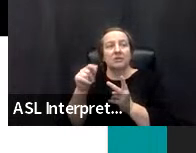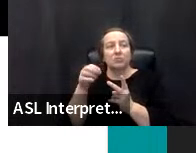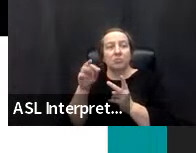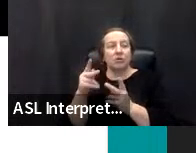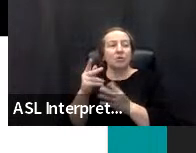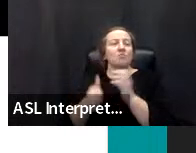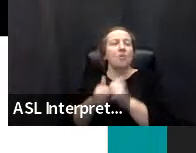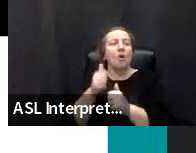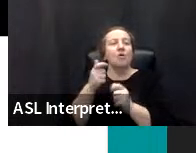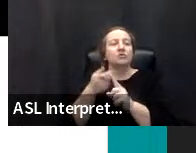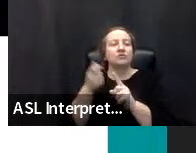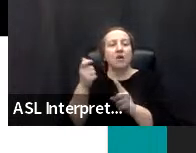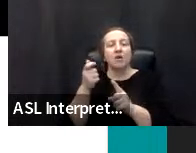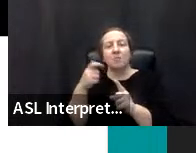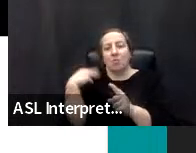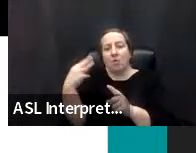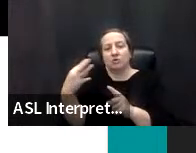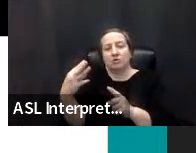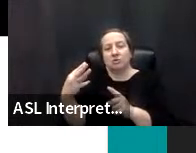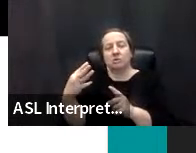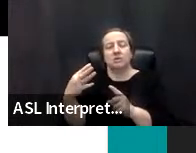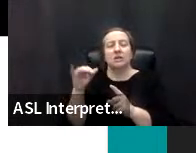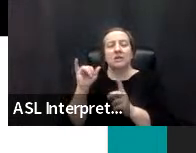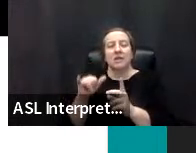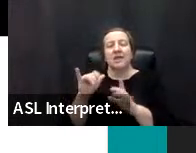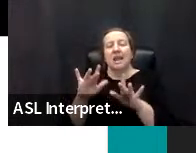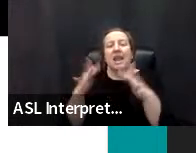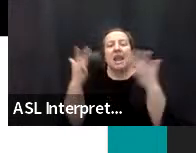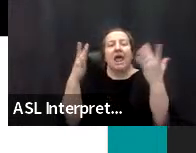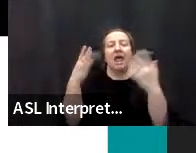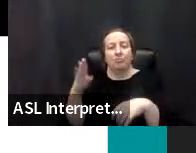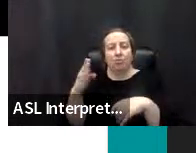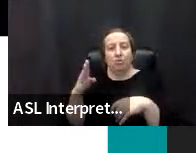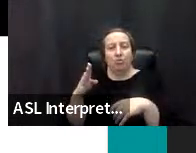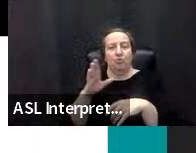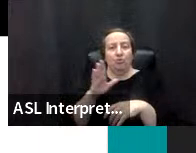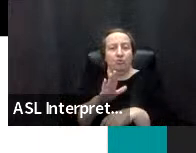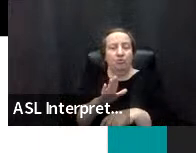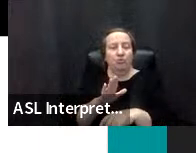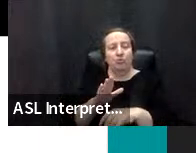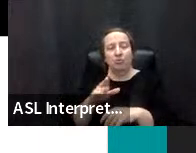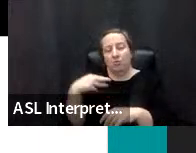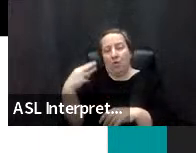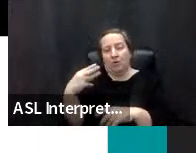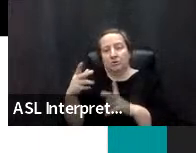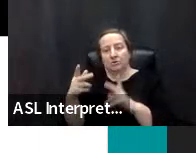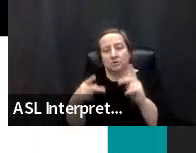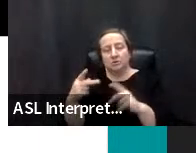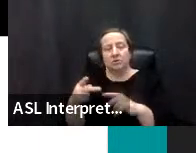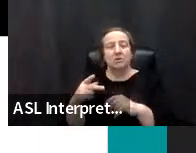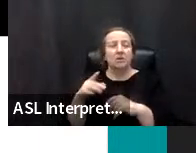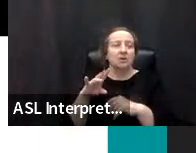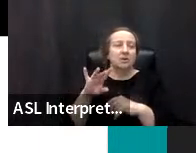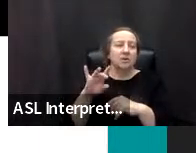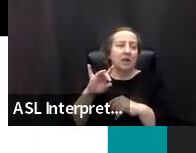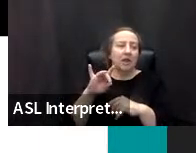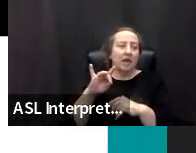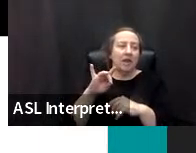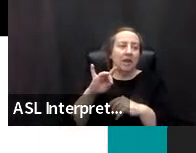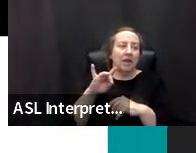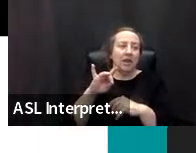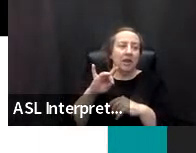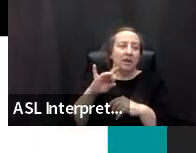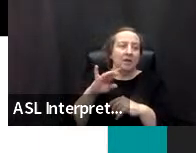kind of the dark blue, the lighter blue, kind of 80, 75, 70% kind